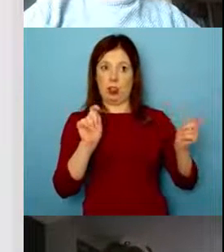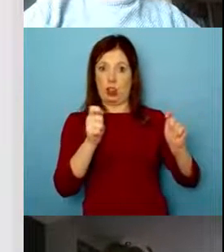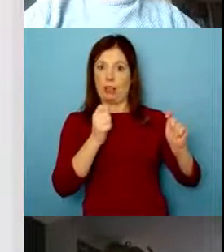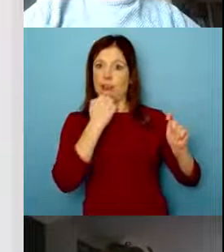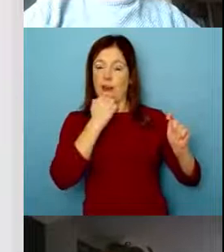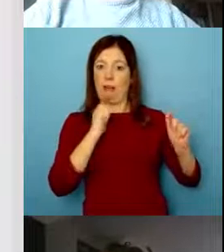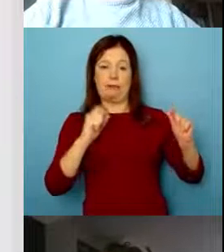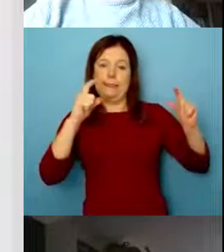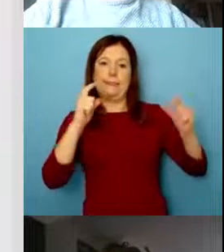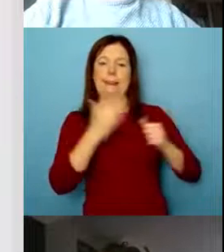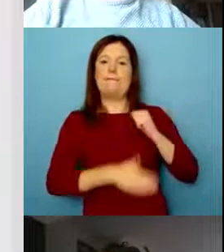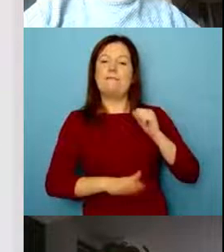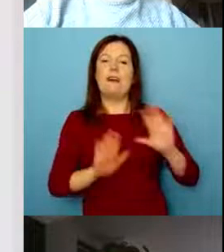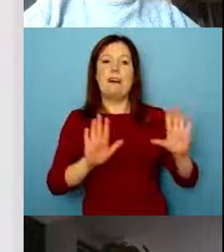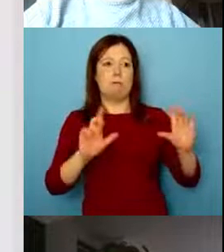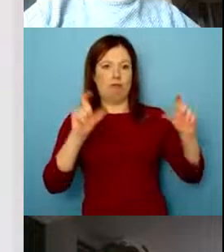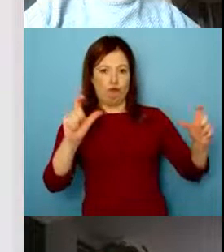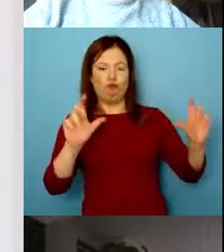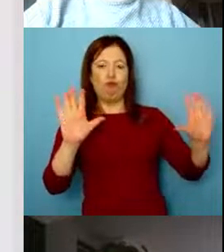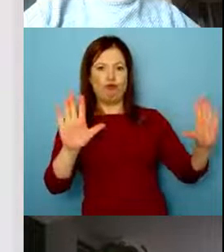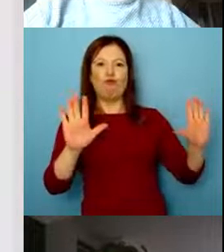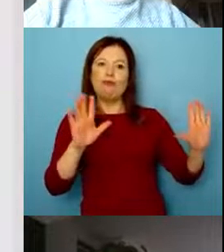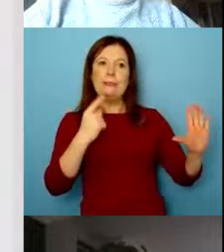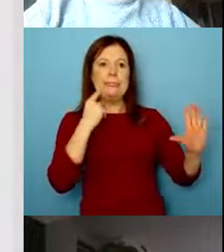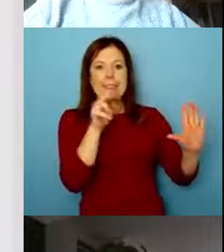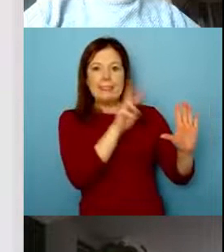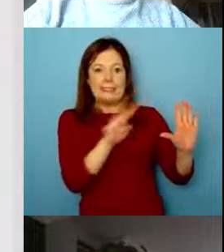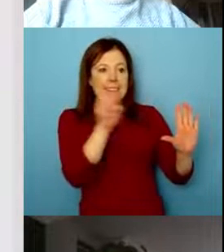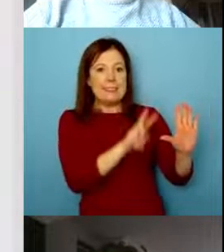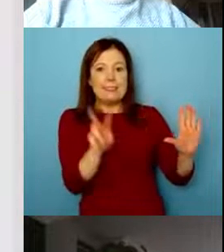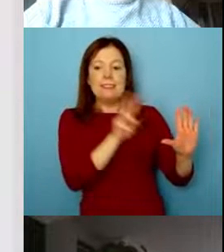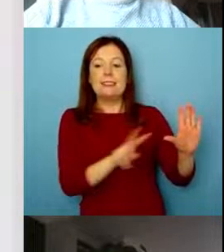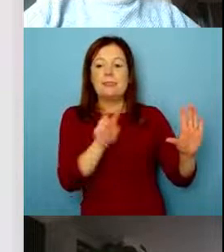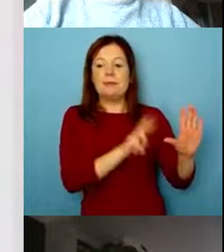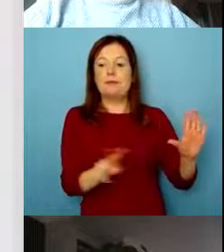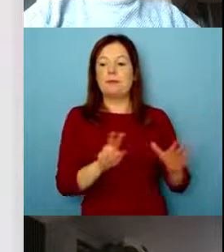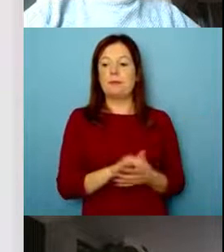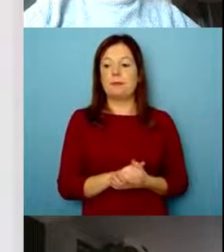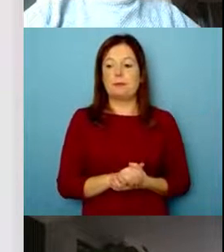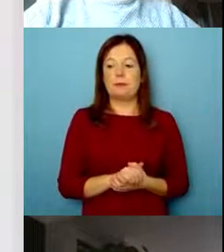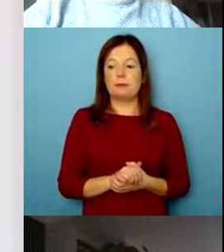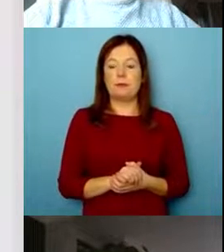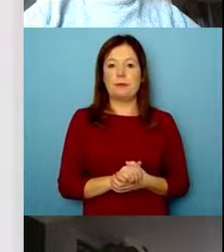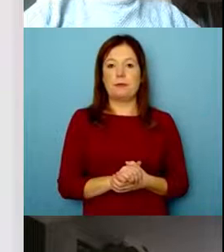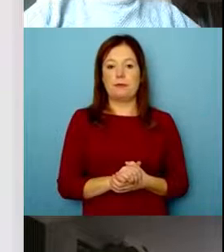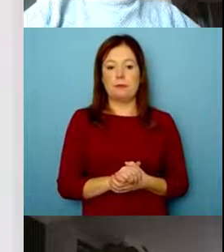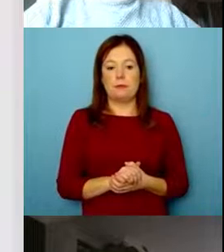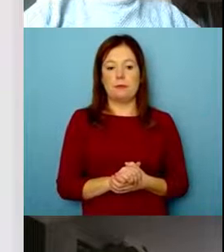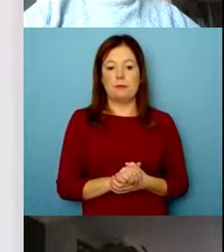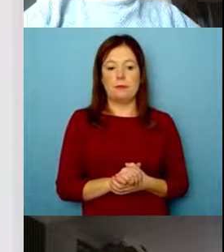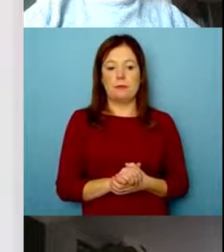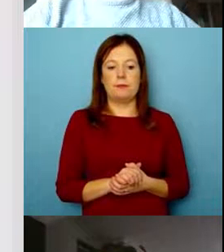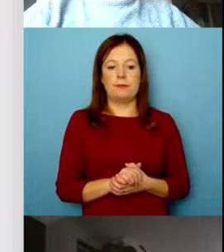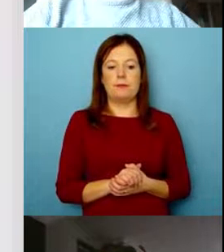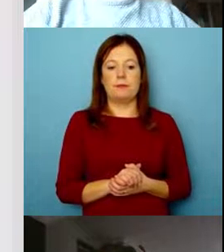large scale setting so that legibility is increased and really, really easy to